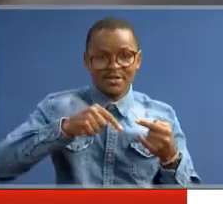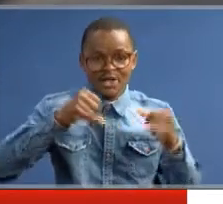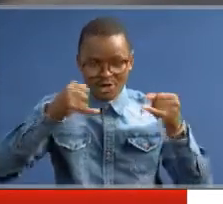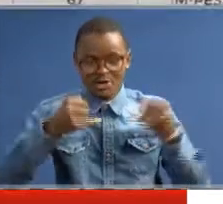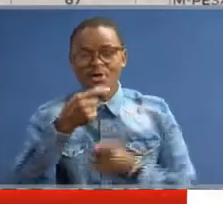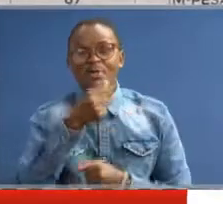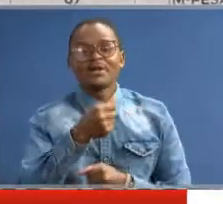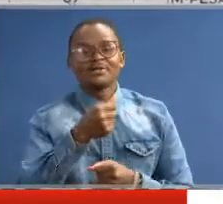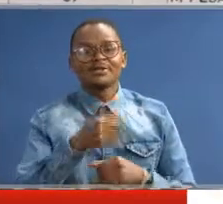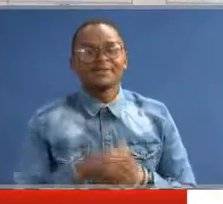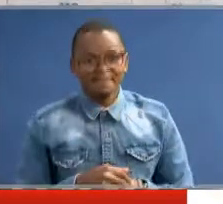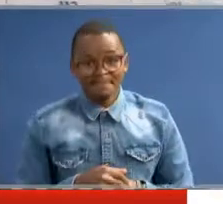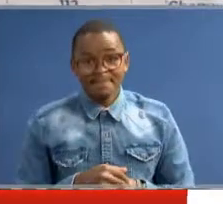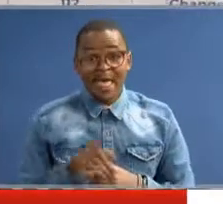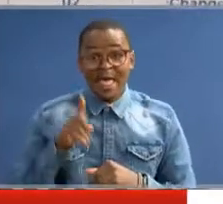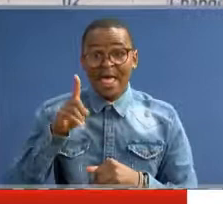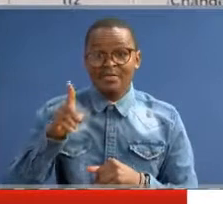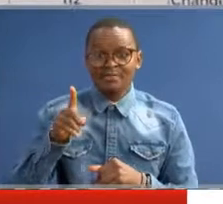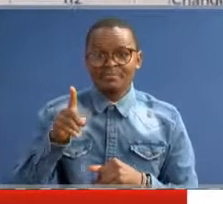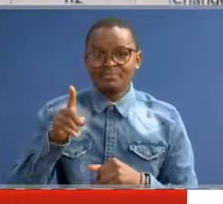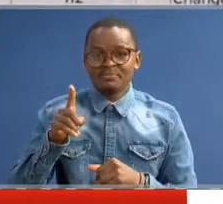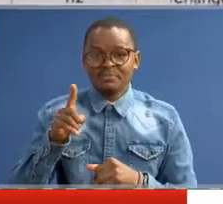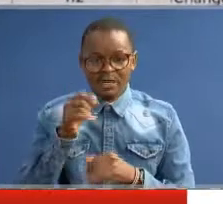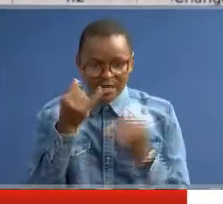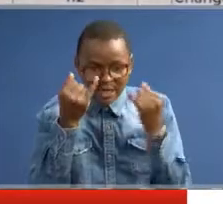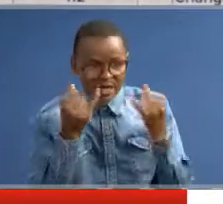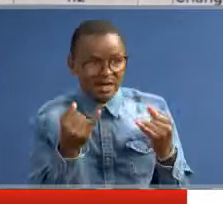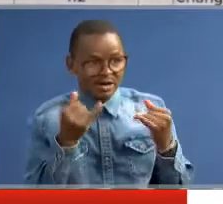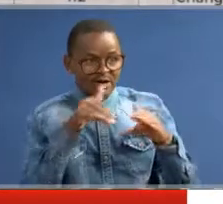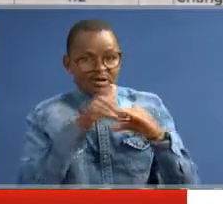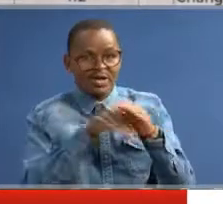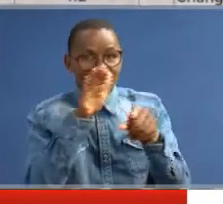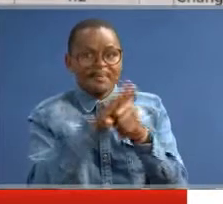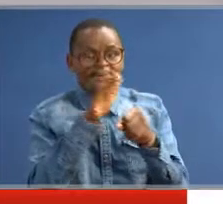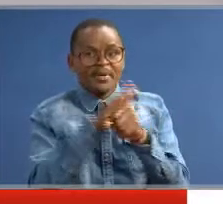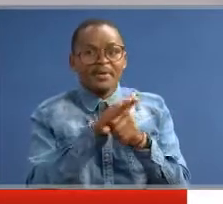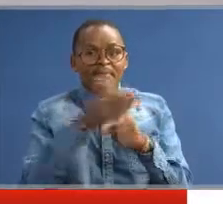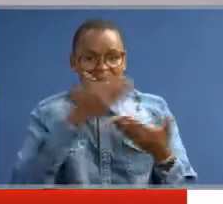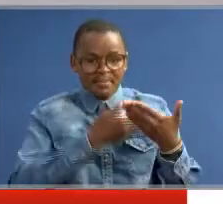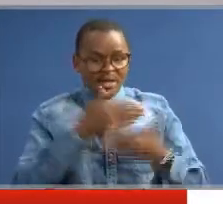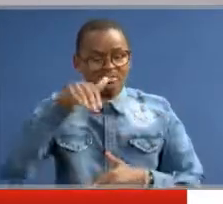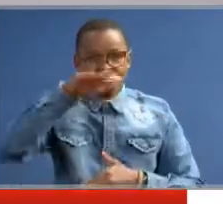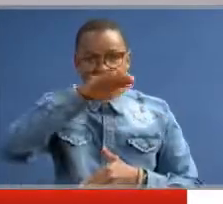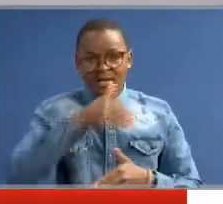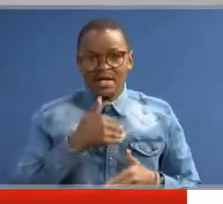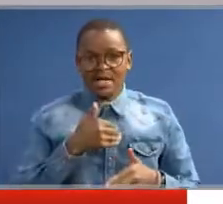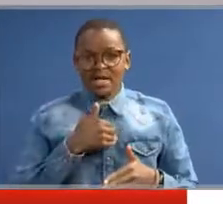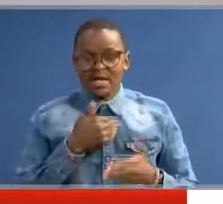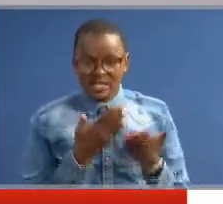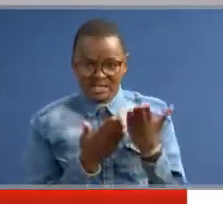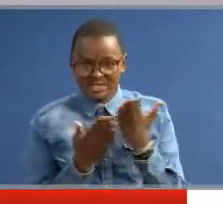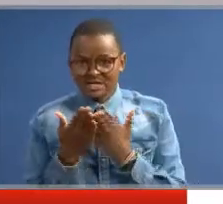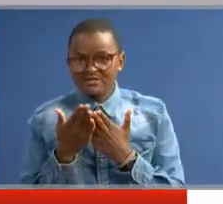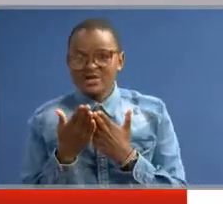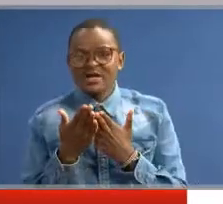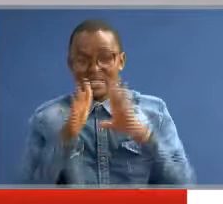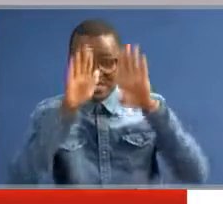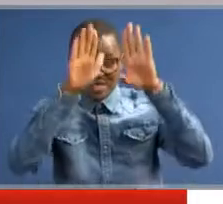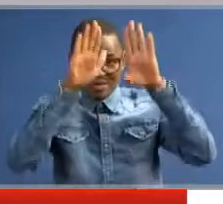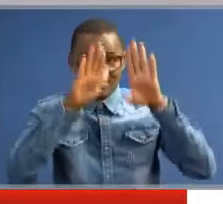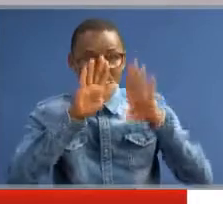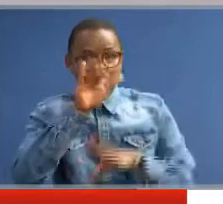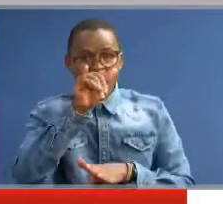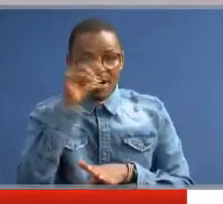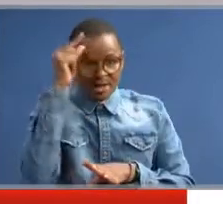mpya. This poster, which is now found in majority of the business areas, has served as one of the key initiatives